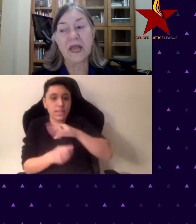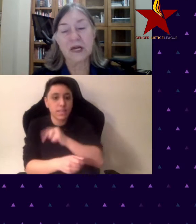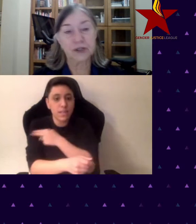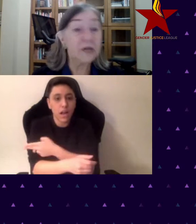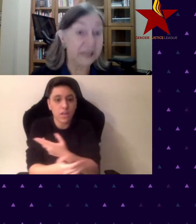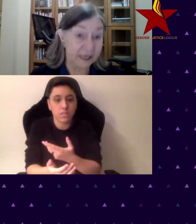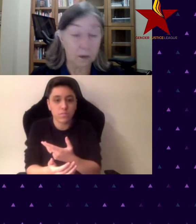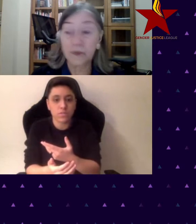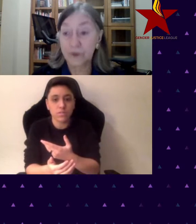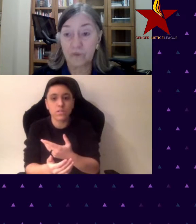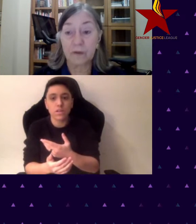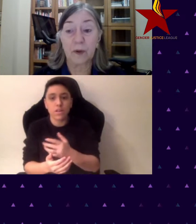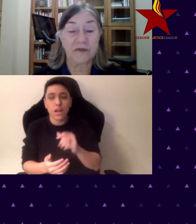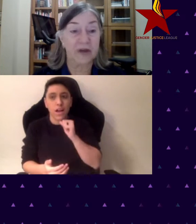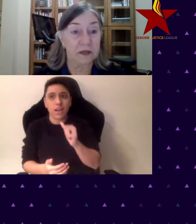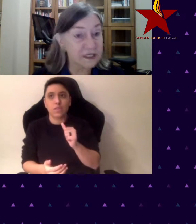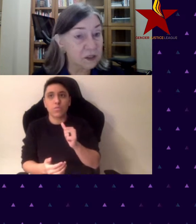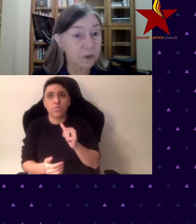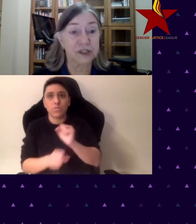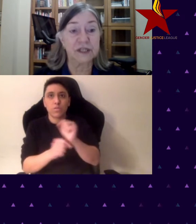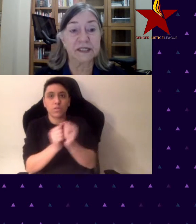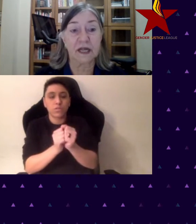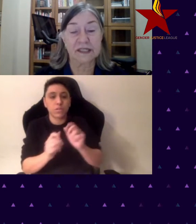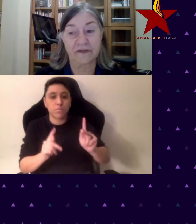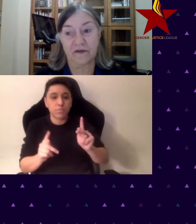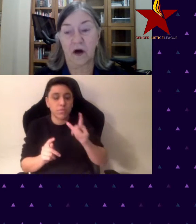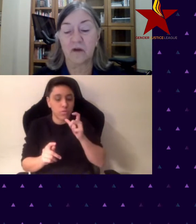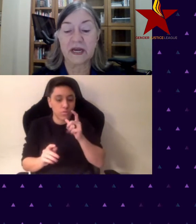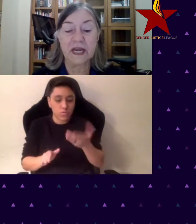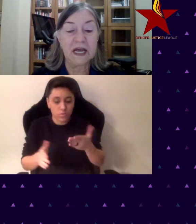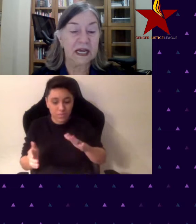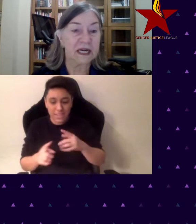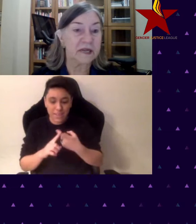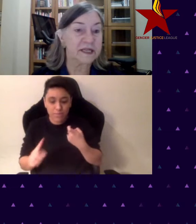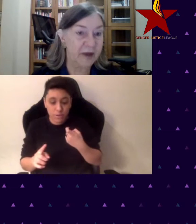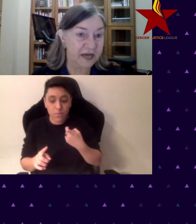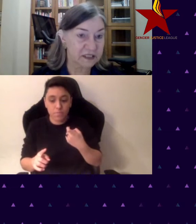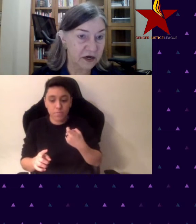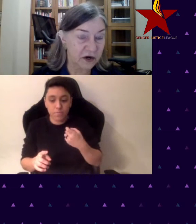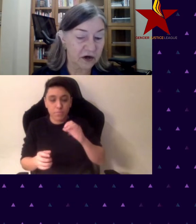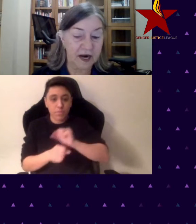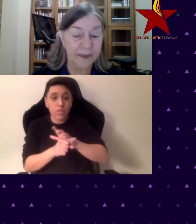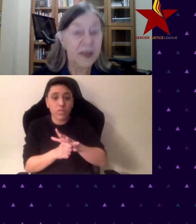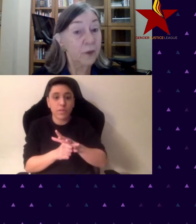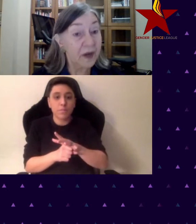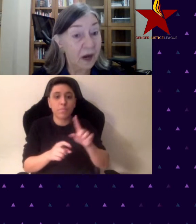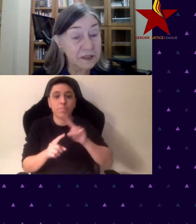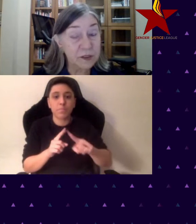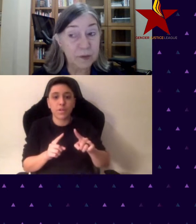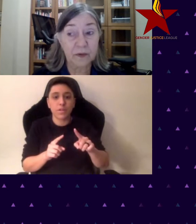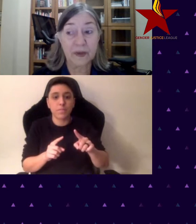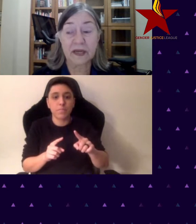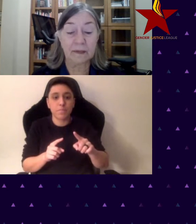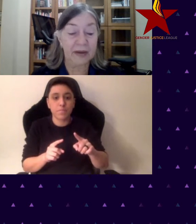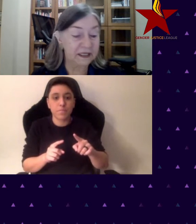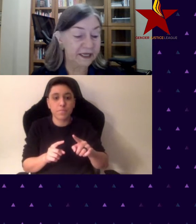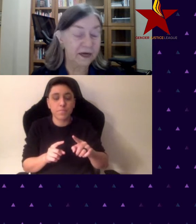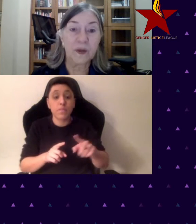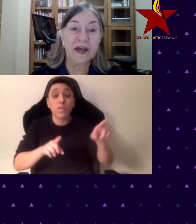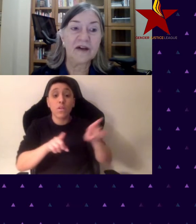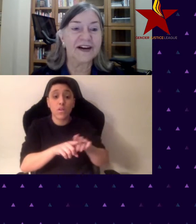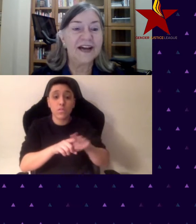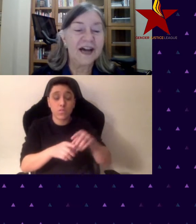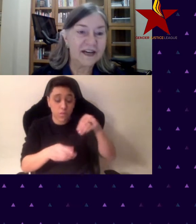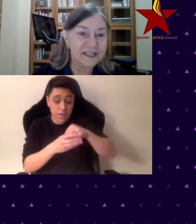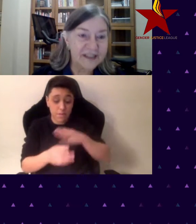are terminally ill with COVID, but we've had lots of questions and lots of involvement in it this past year. We also, by the way, in my